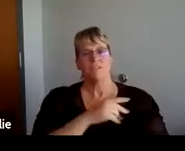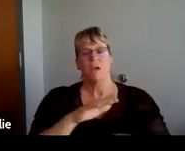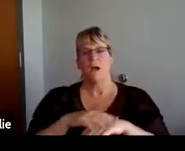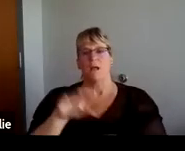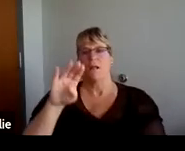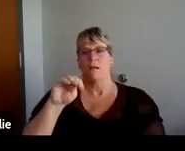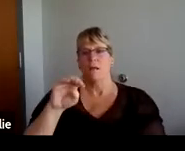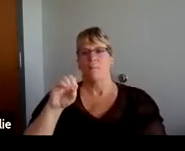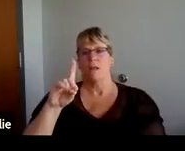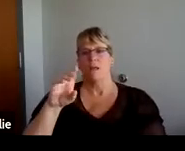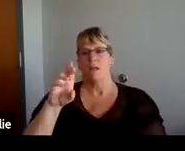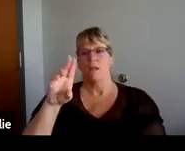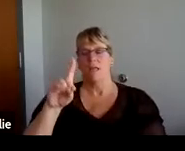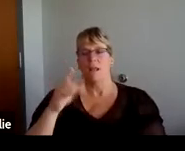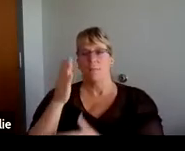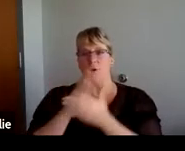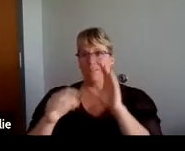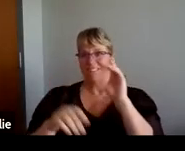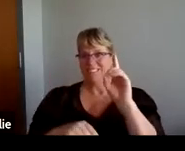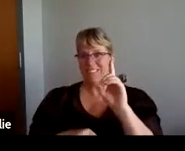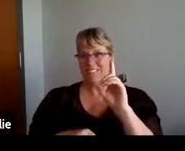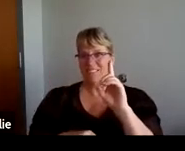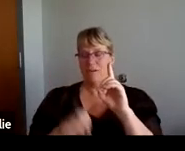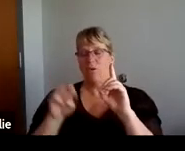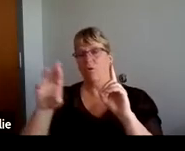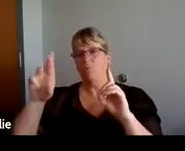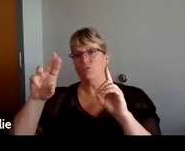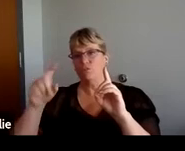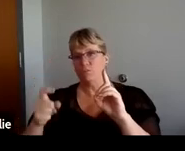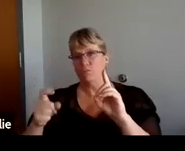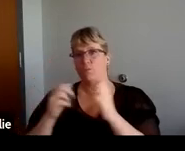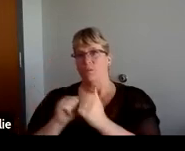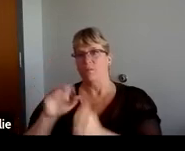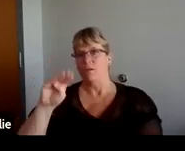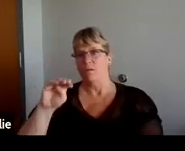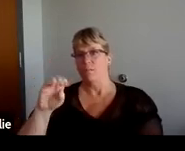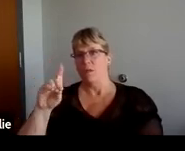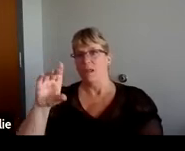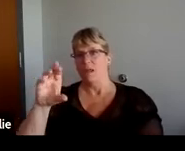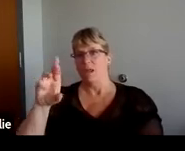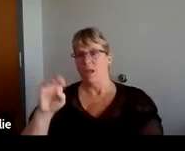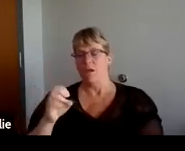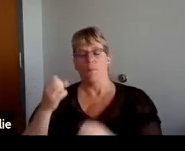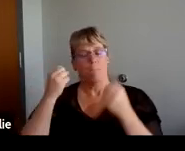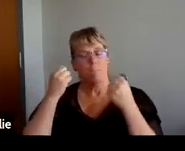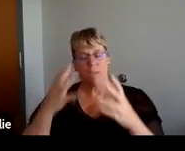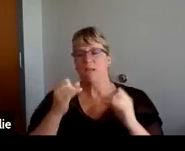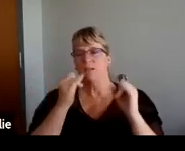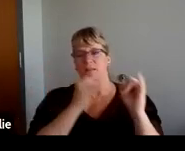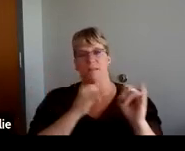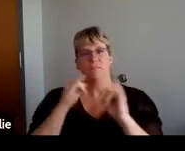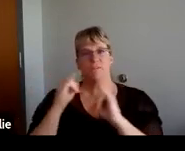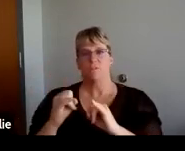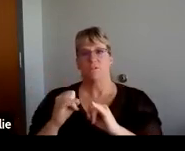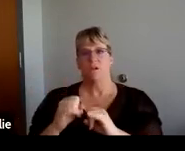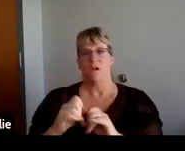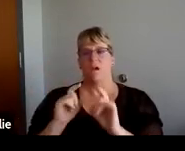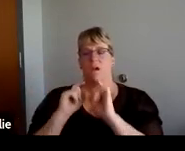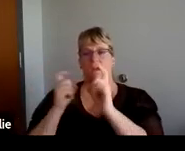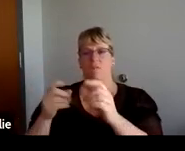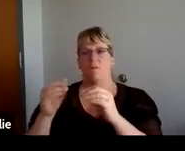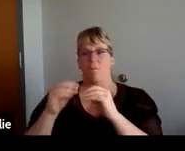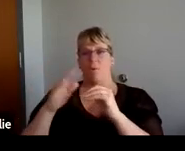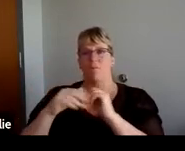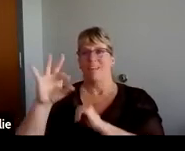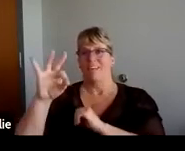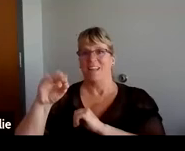which is the prescription plan or the prescription part of our Medicare, we see that many individuals are prescribed more than 90